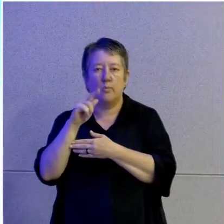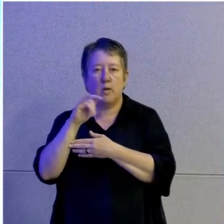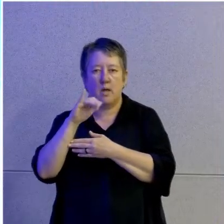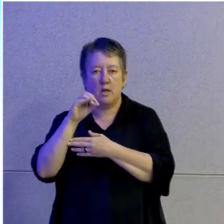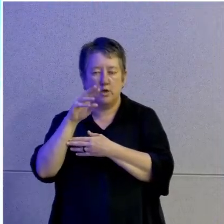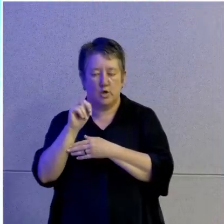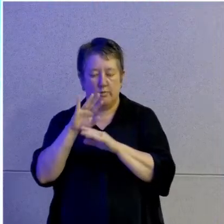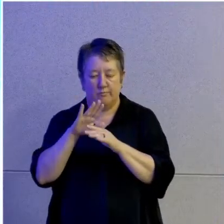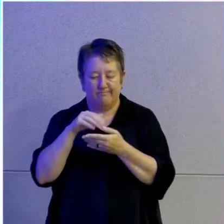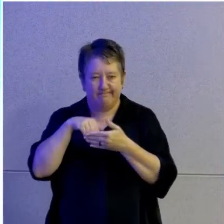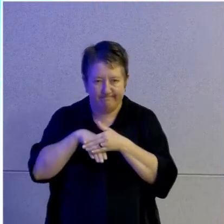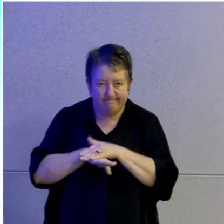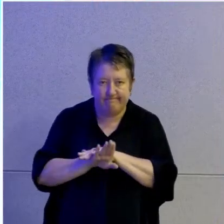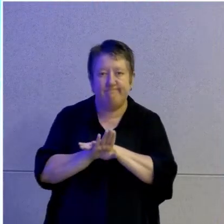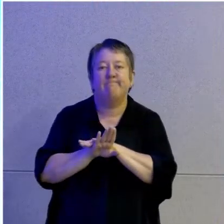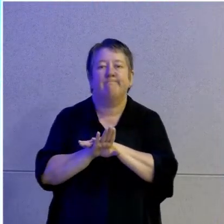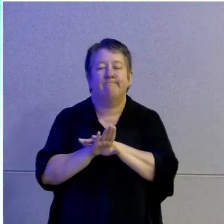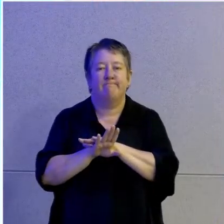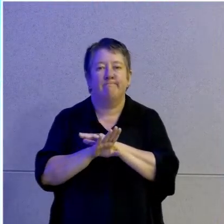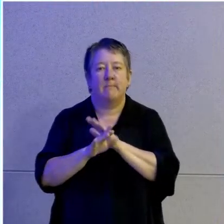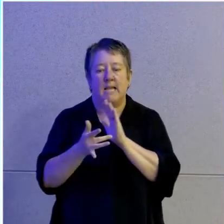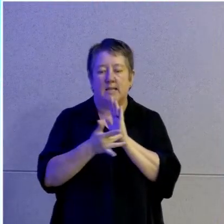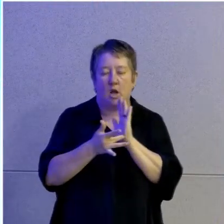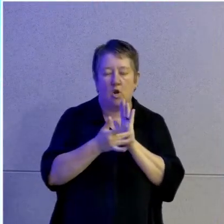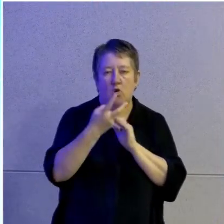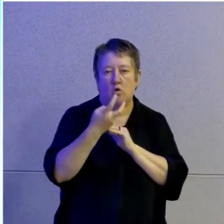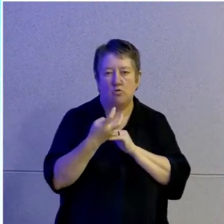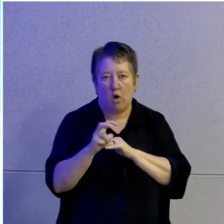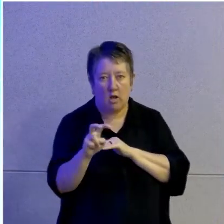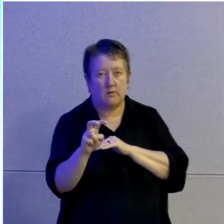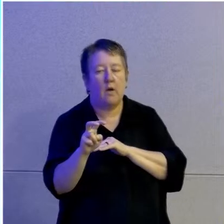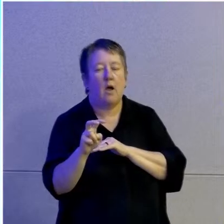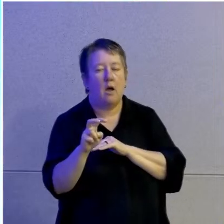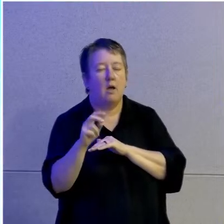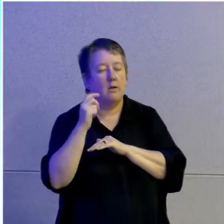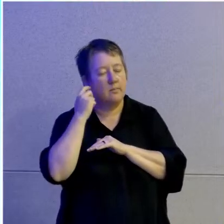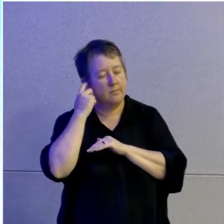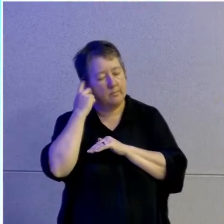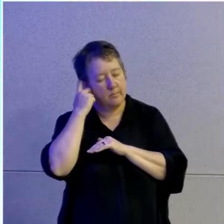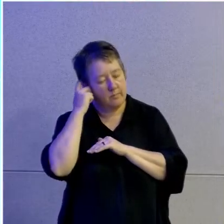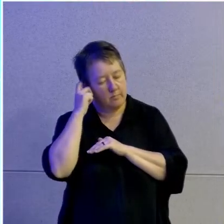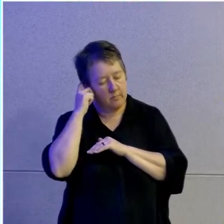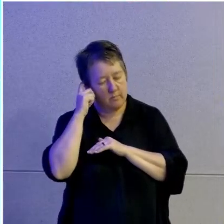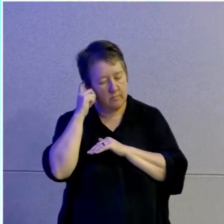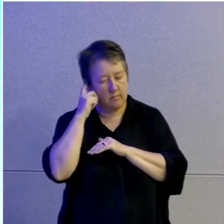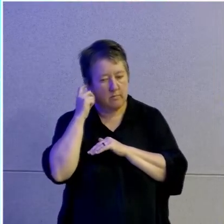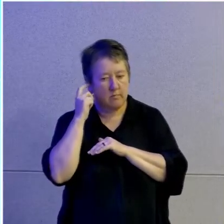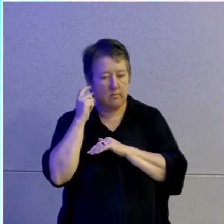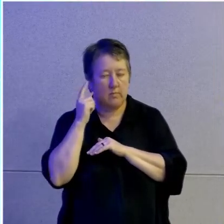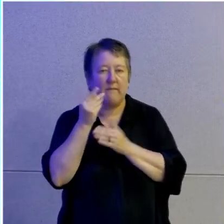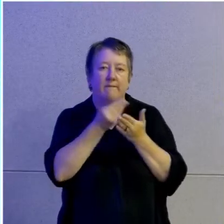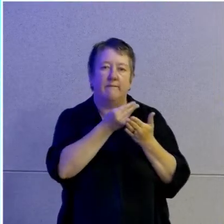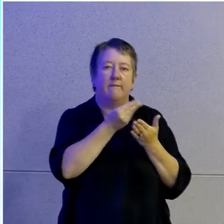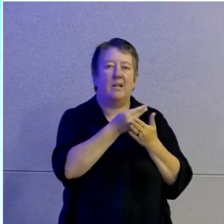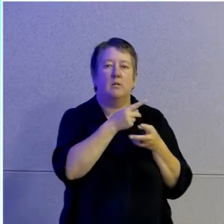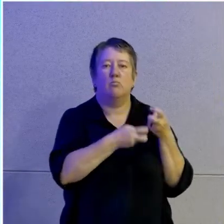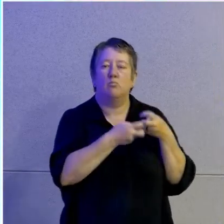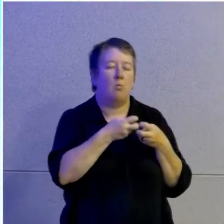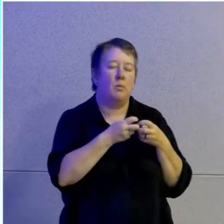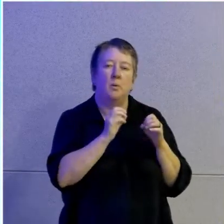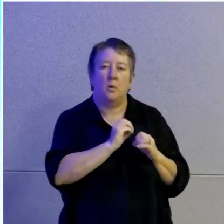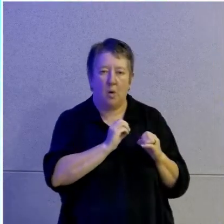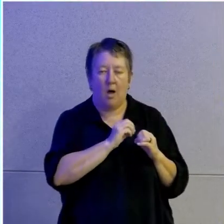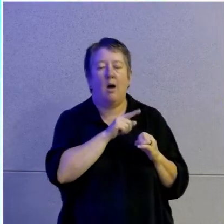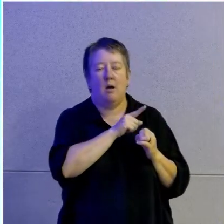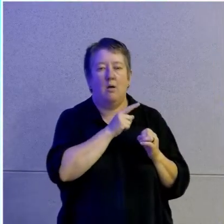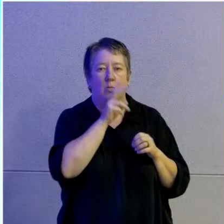the technological transfer, we don't find ourselves wanting when it comes to the issue of funding. And it's